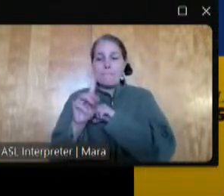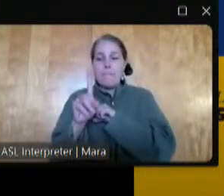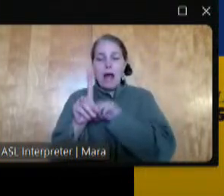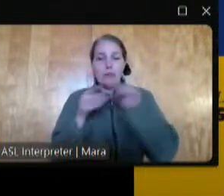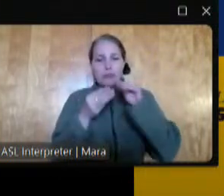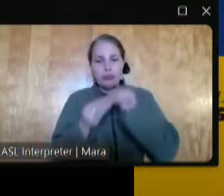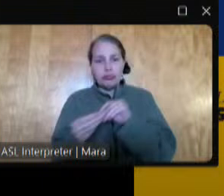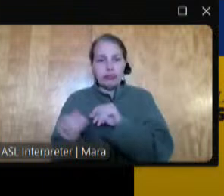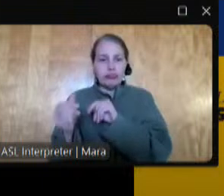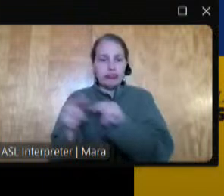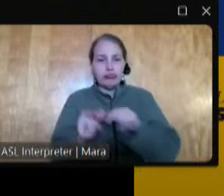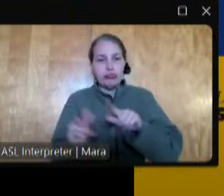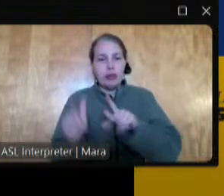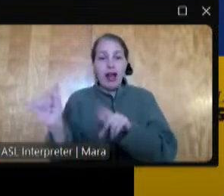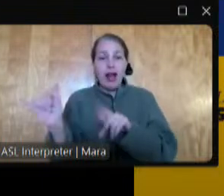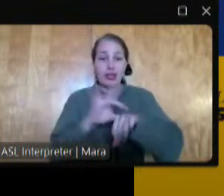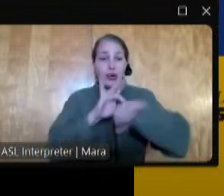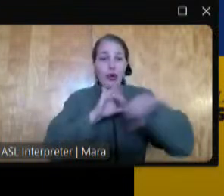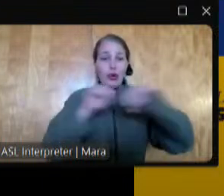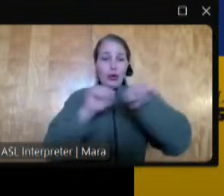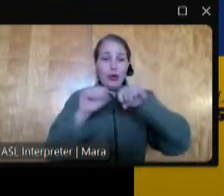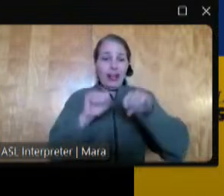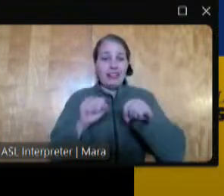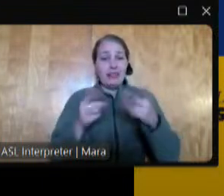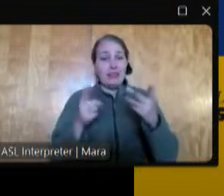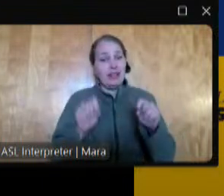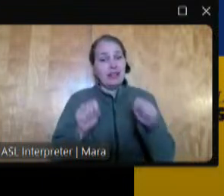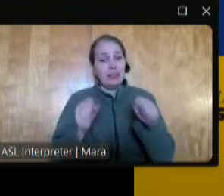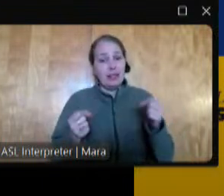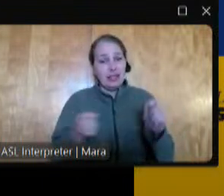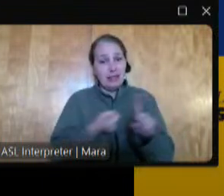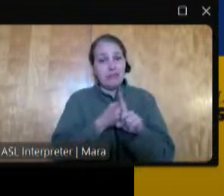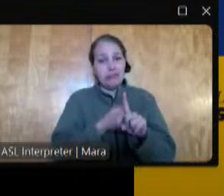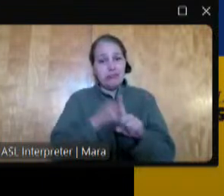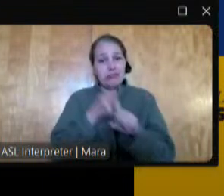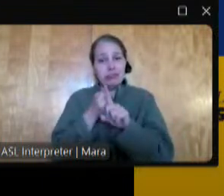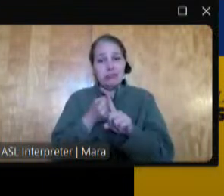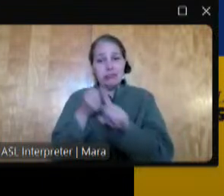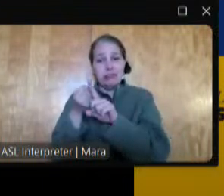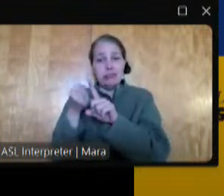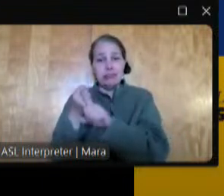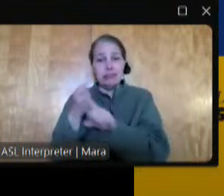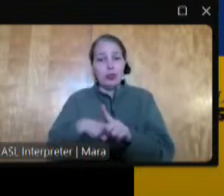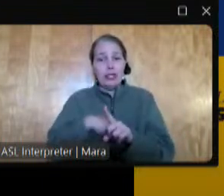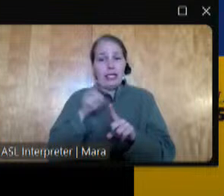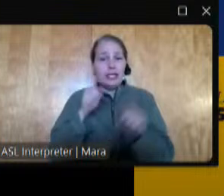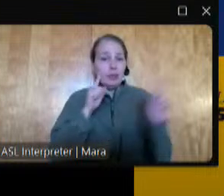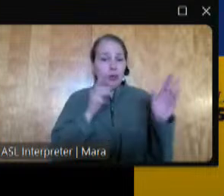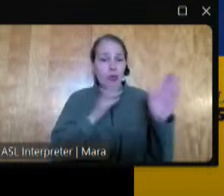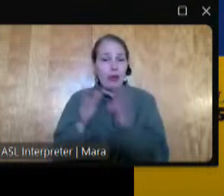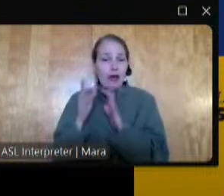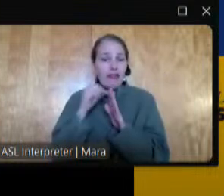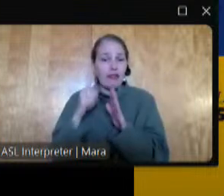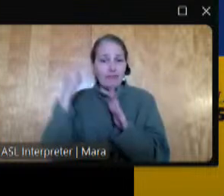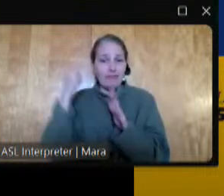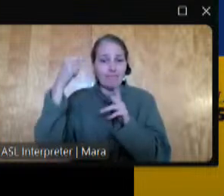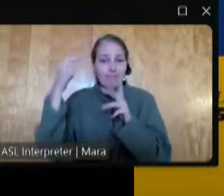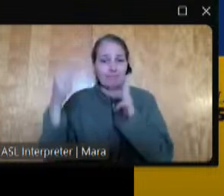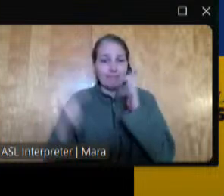of earthquakes. We're already seeing earthquakes happen again, and we always need to be prepared for that. The next slide,